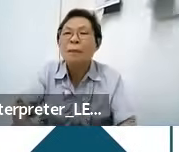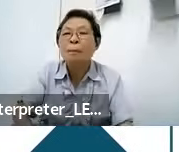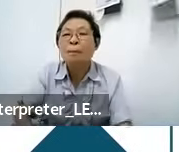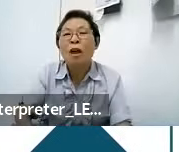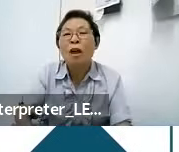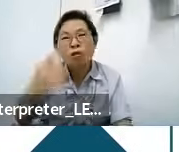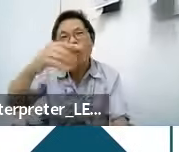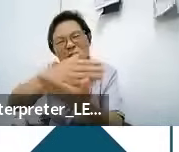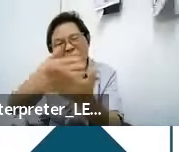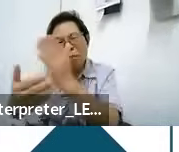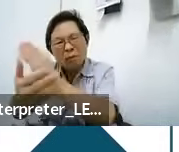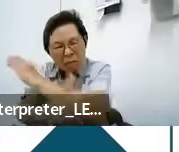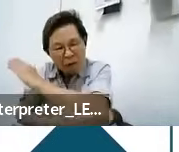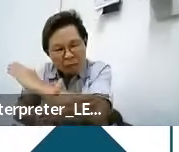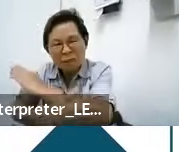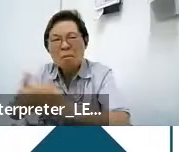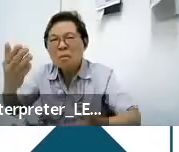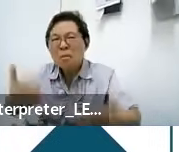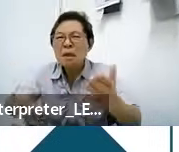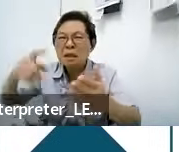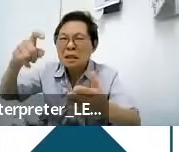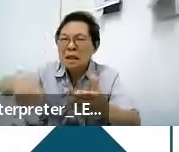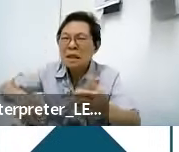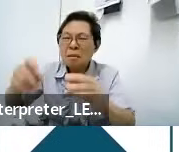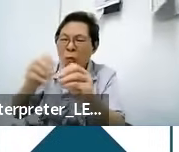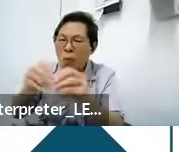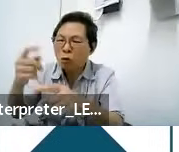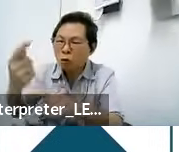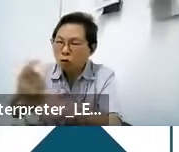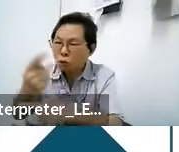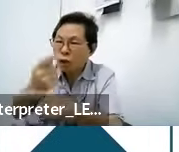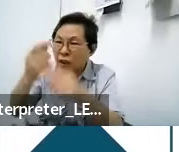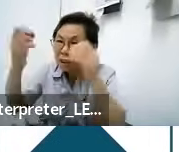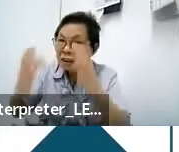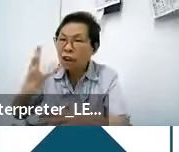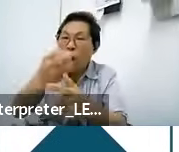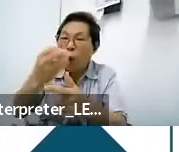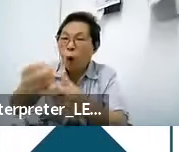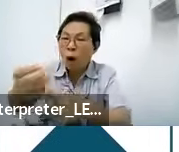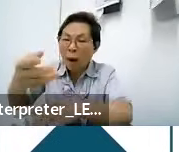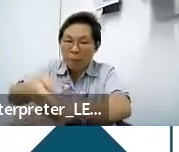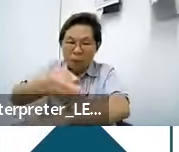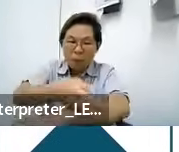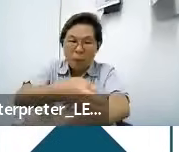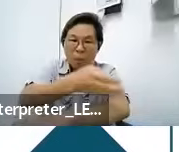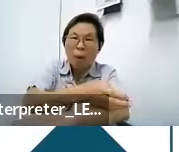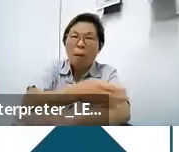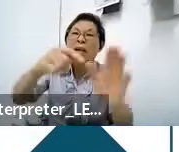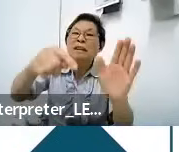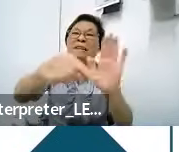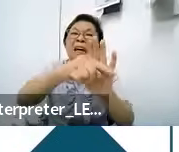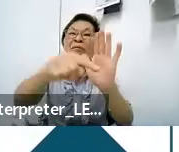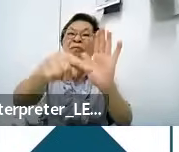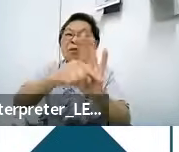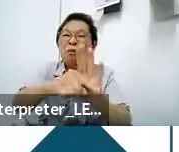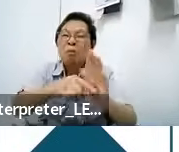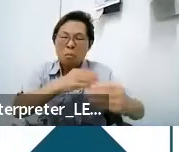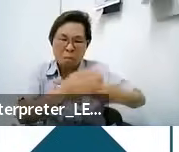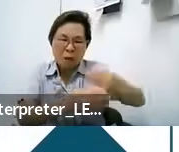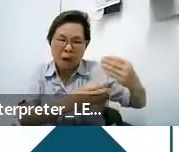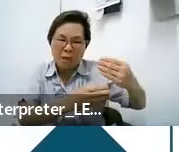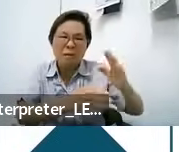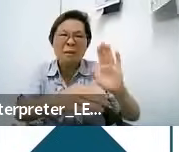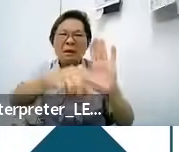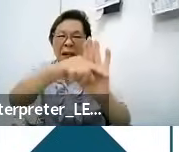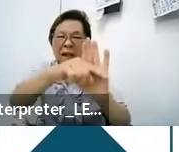some countries, they may need more training on teacher or improving the negative attitudes of